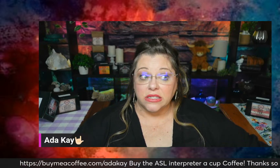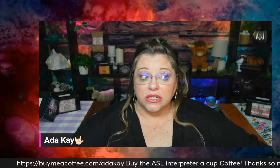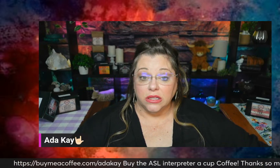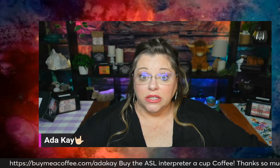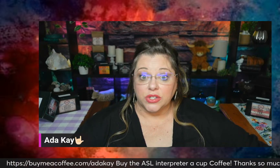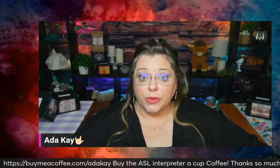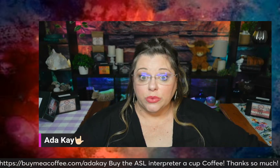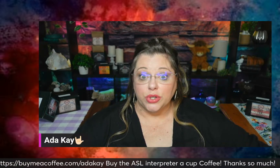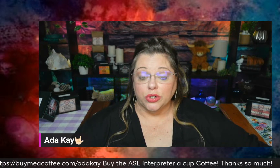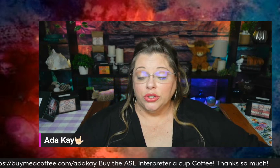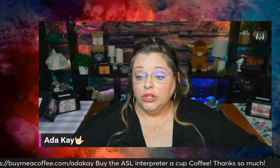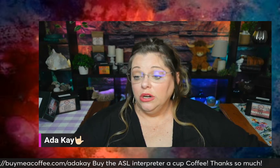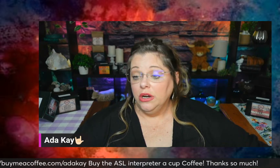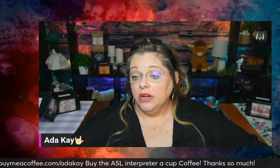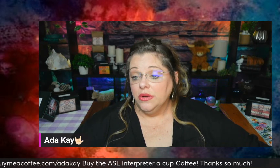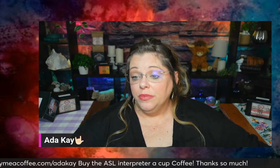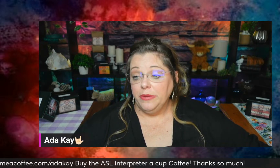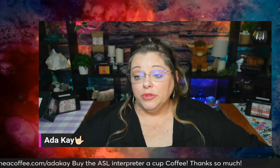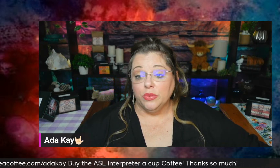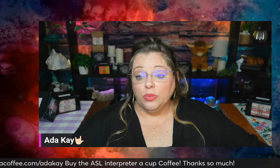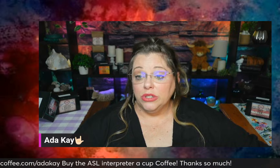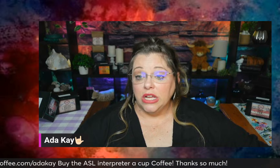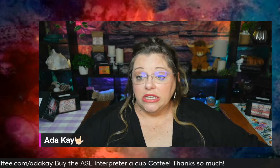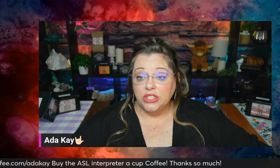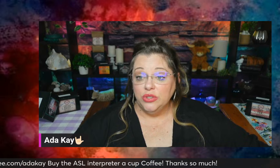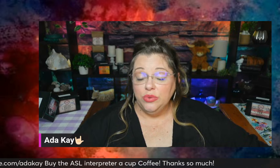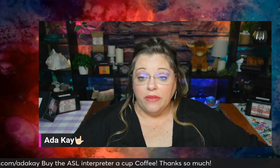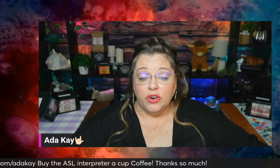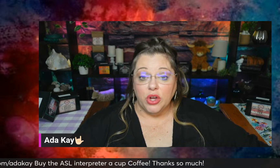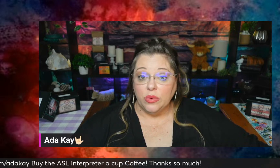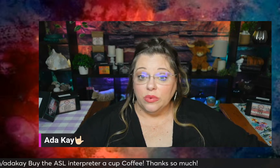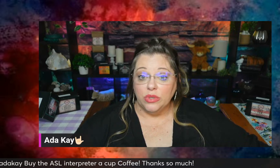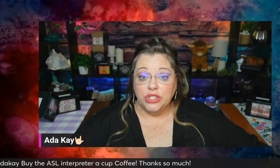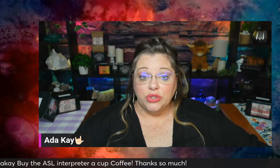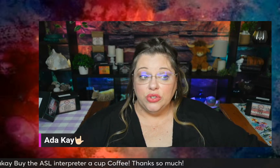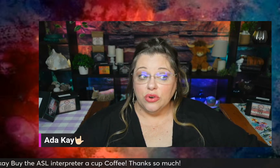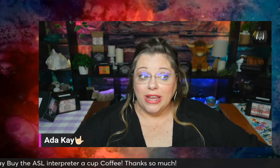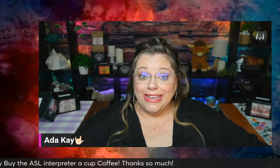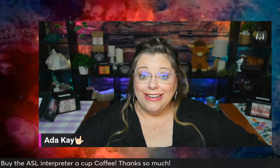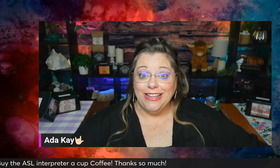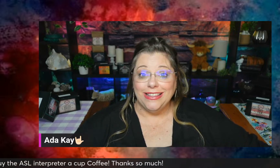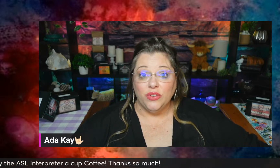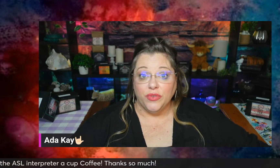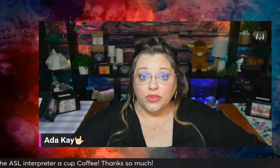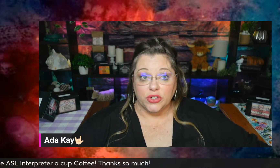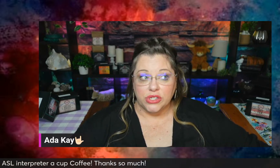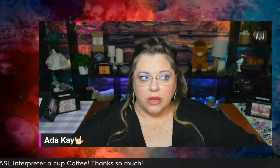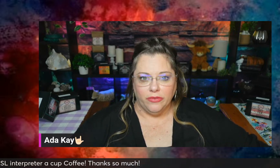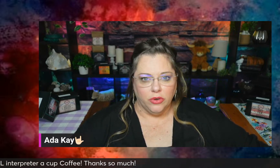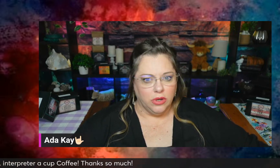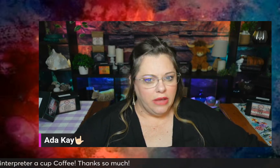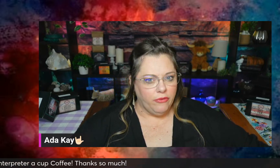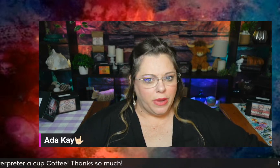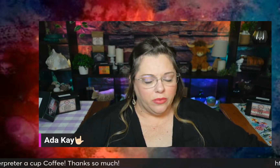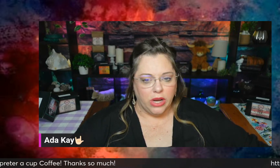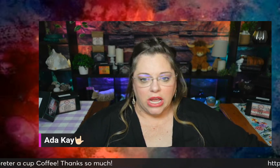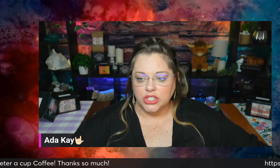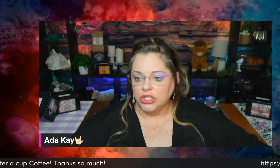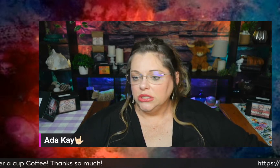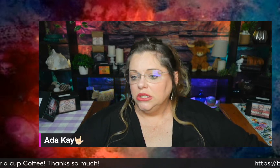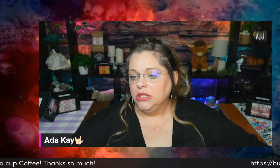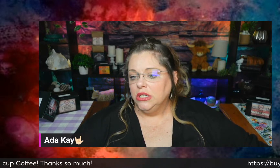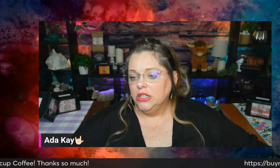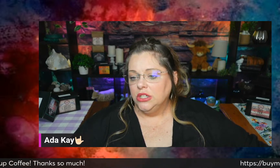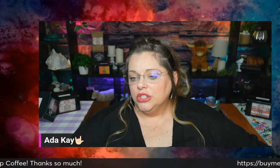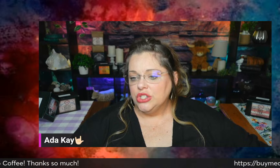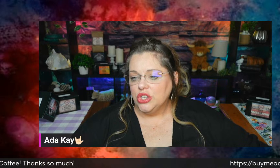an accidental exposure. People don't realize, you never know until you try anything for the first time if you're going to have a bad